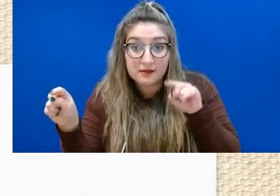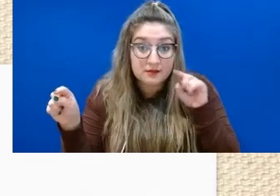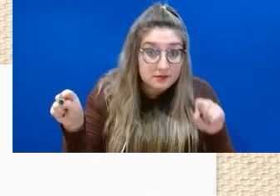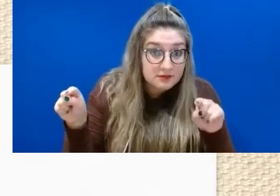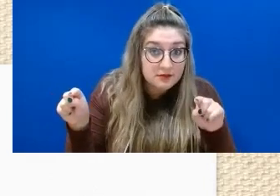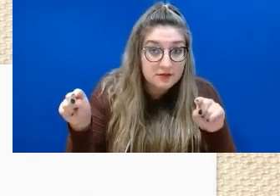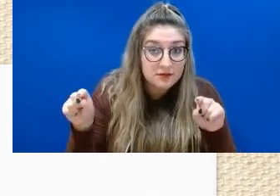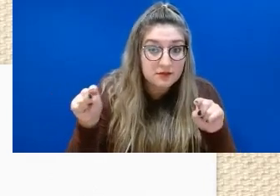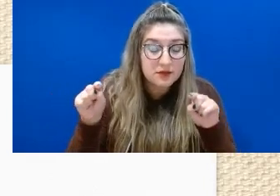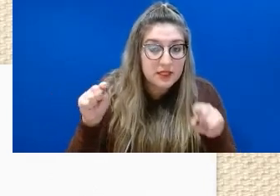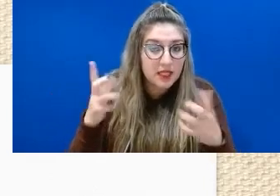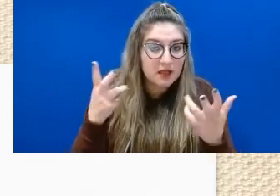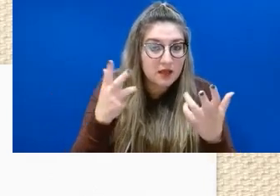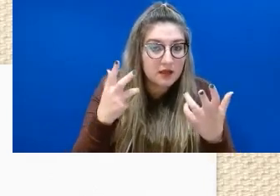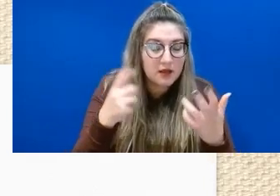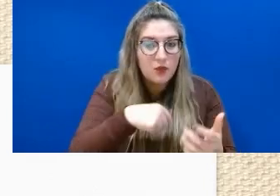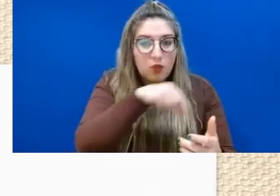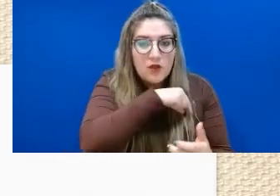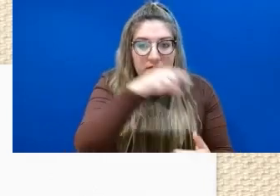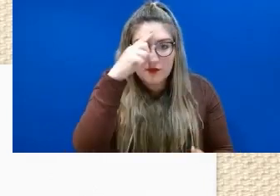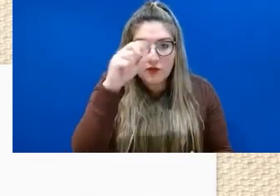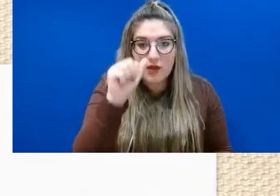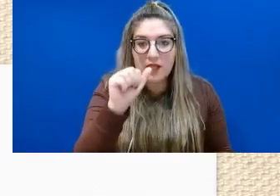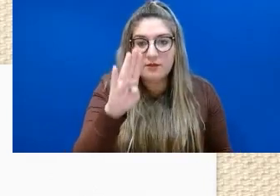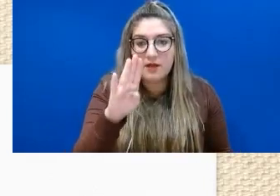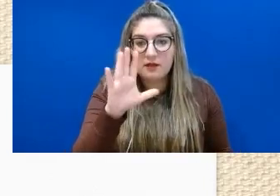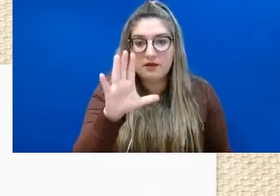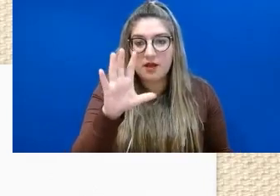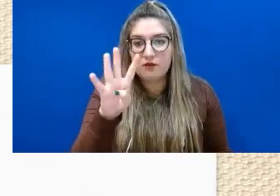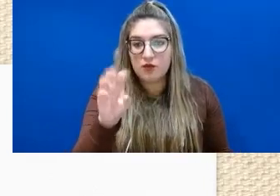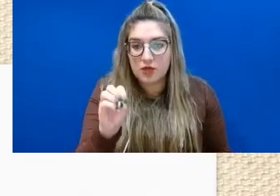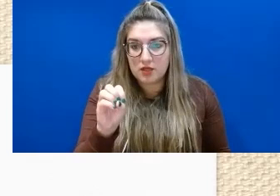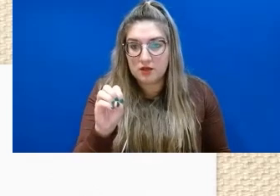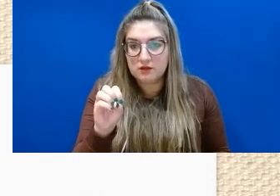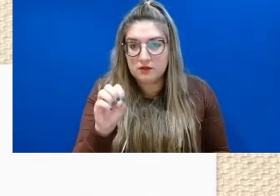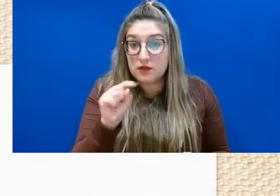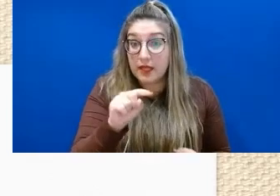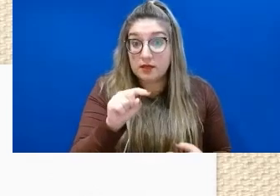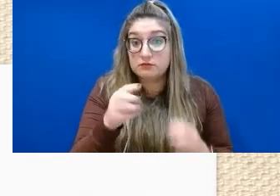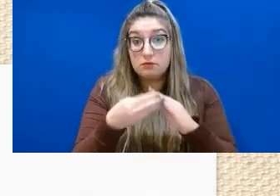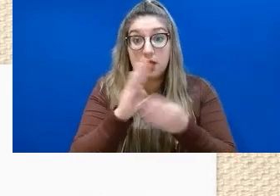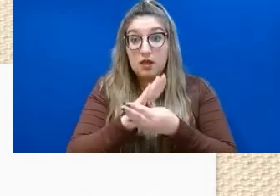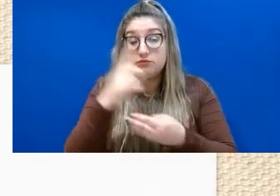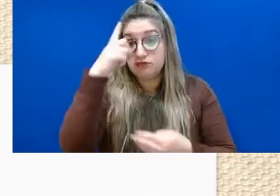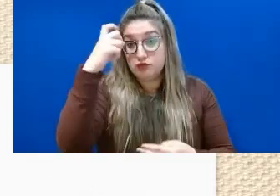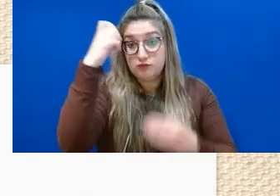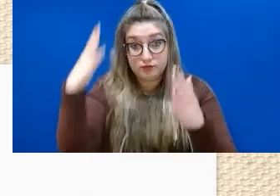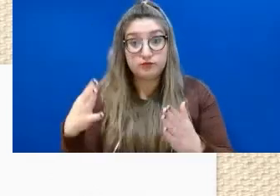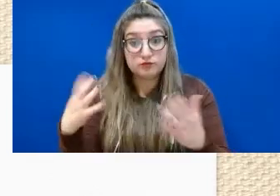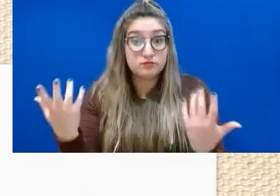540. So they become a dreamer for a year and a day. Even so we do have some citizens who are dreamers as